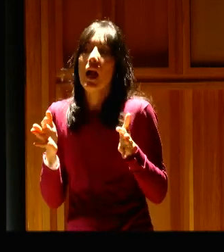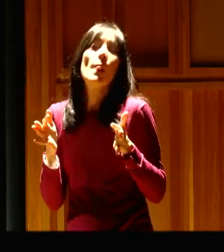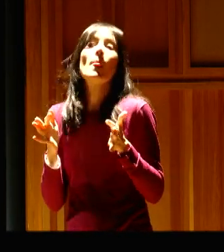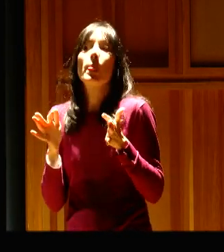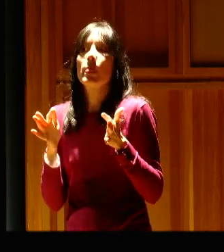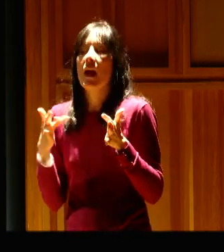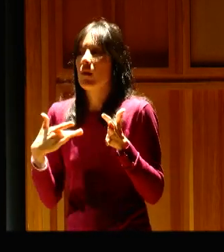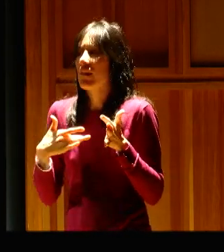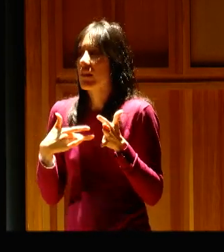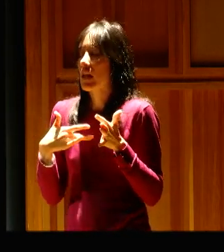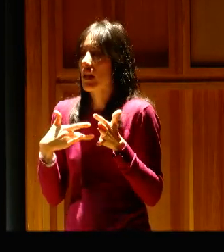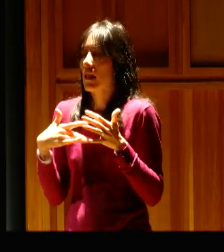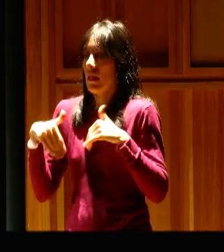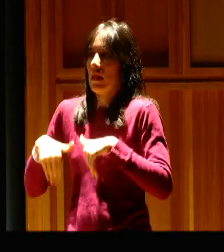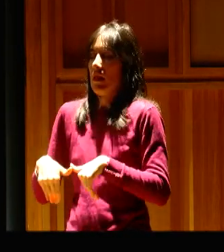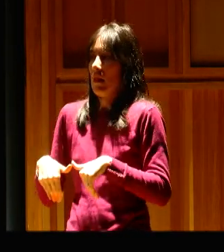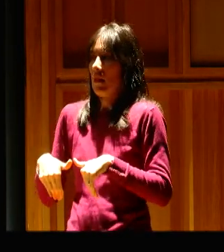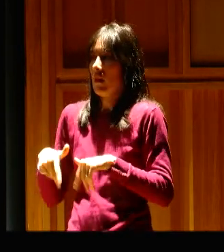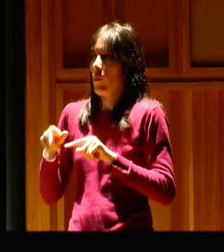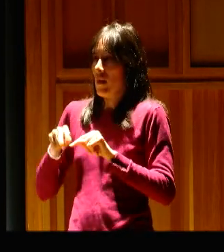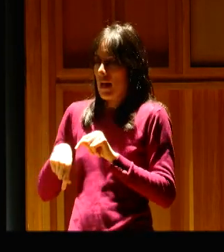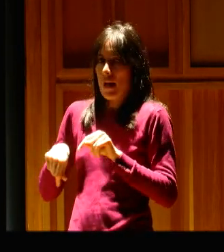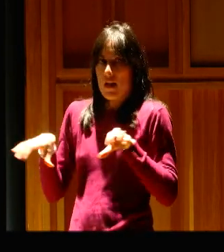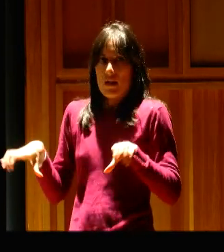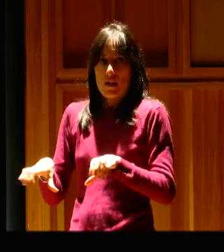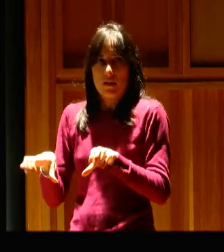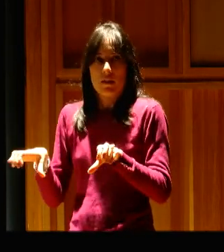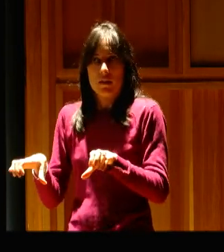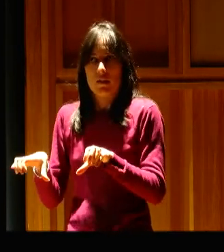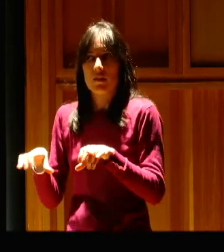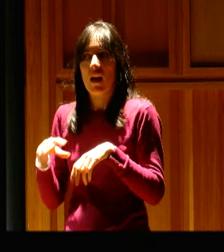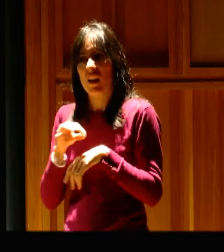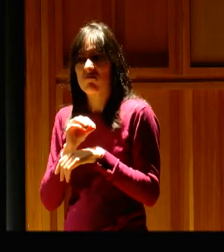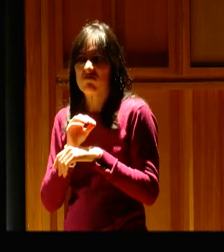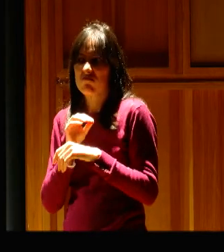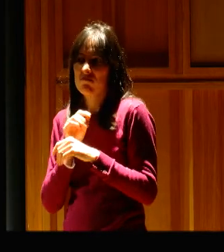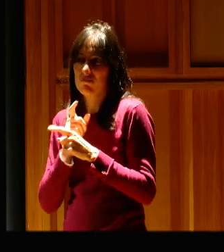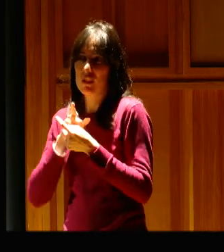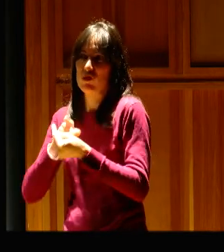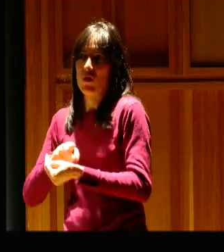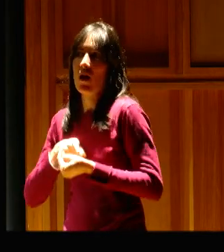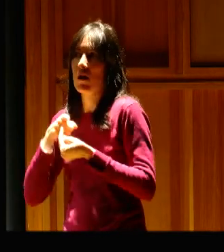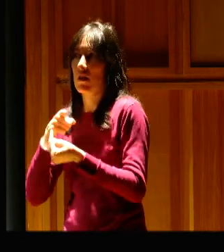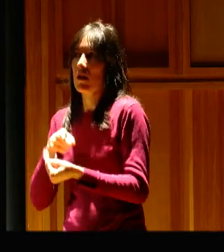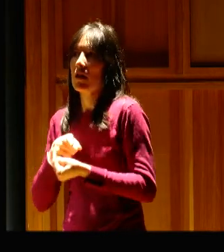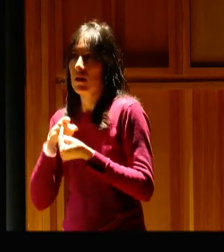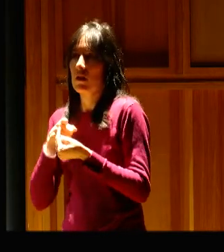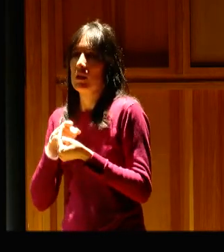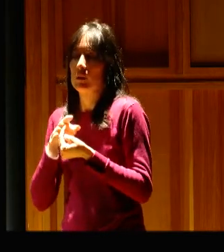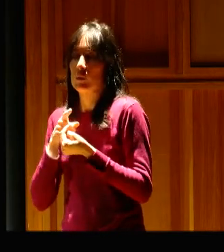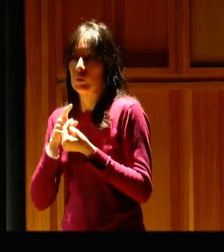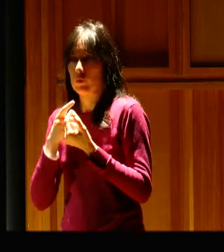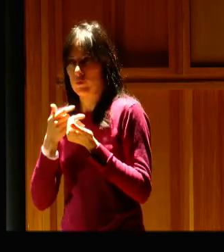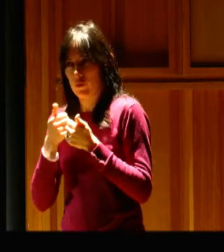demoralizing sense for action and a long-term struggle to regain